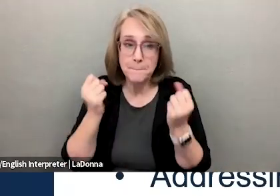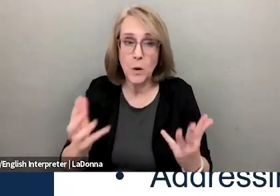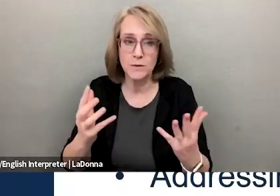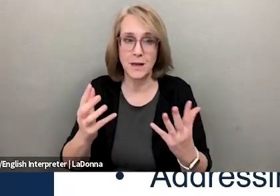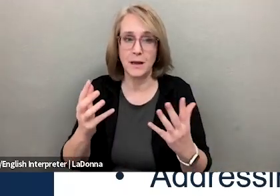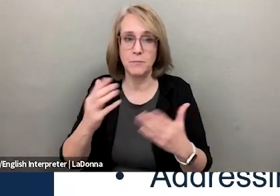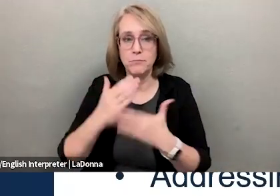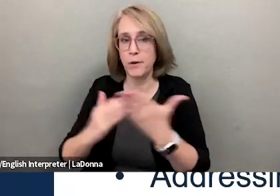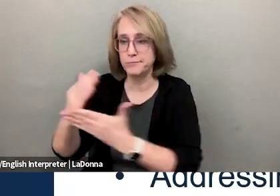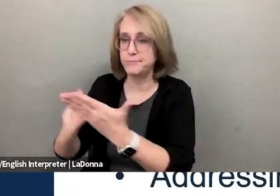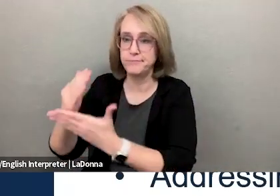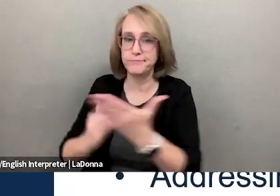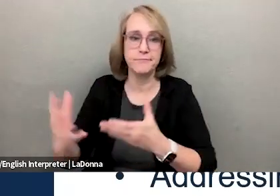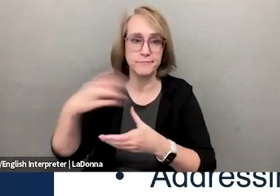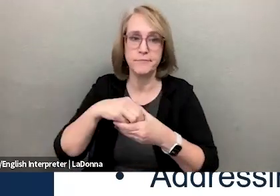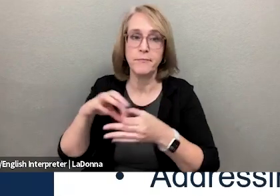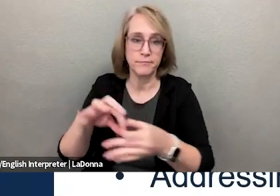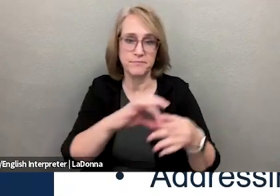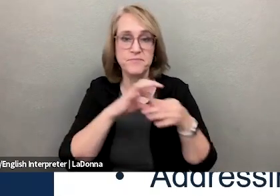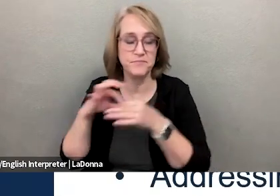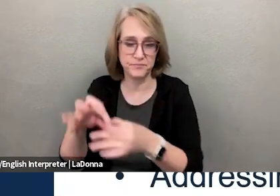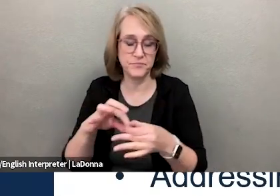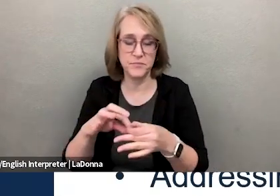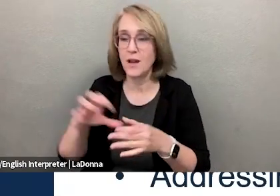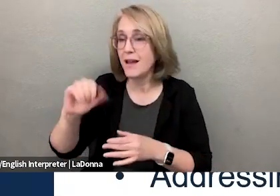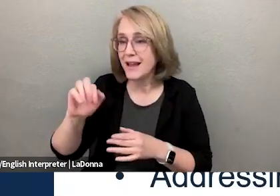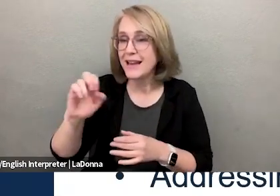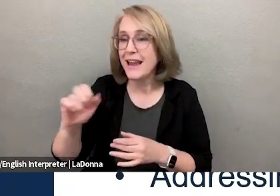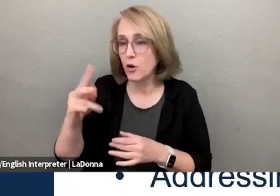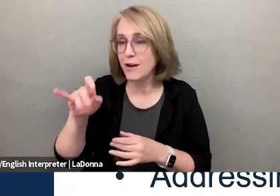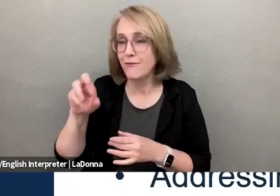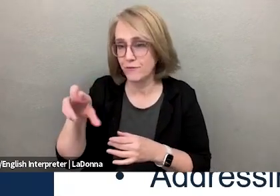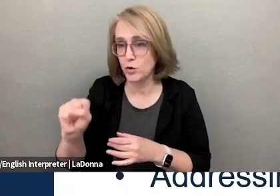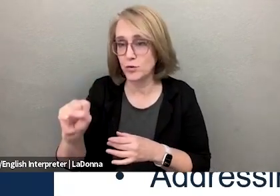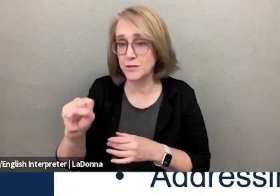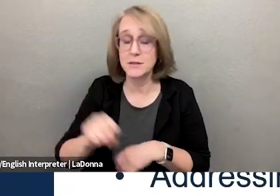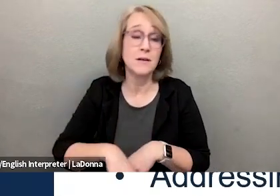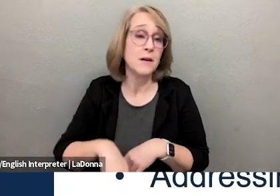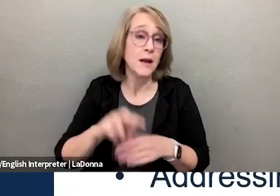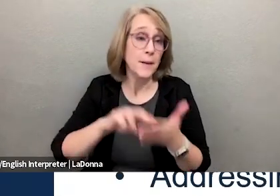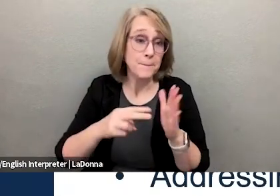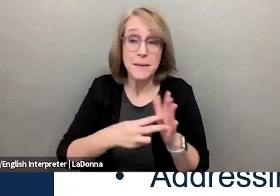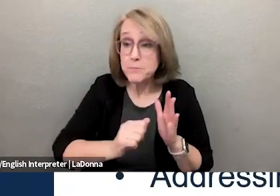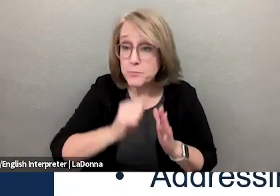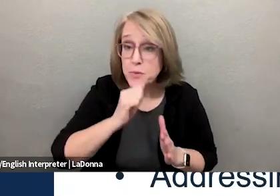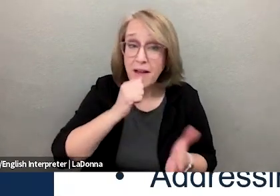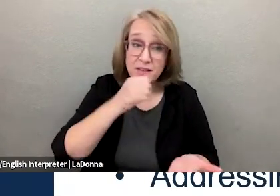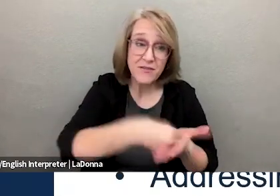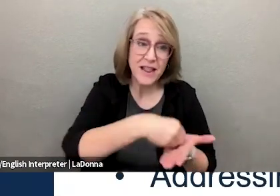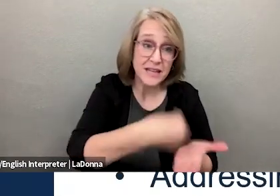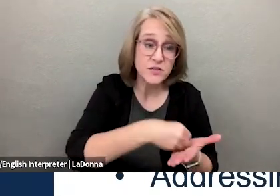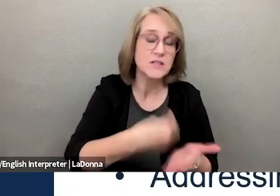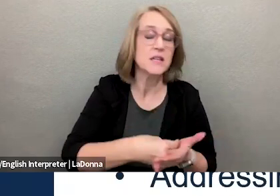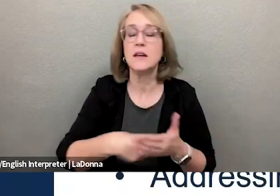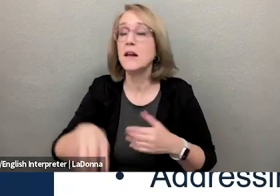multi-sector collaboration across the caregiving community, across philanthropy, the private sector, states,